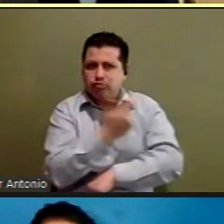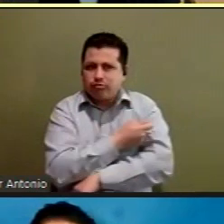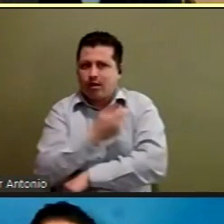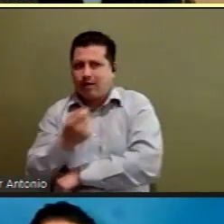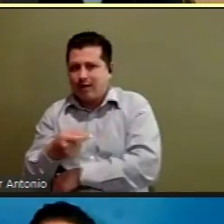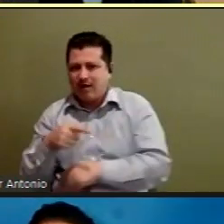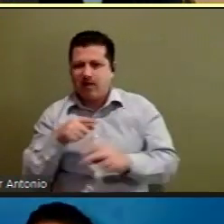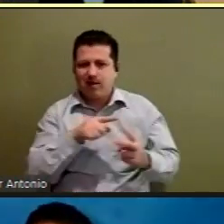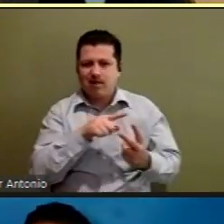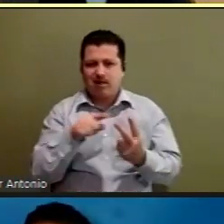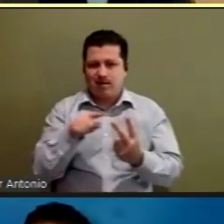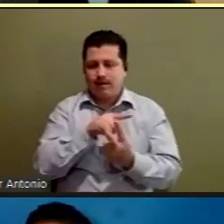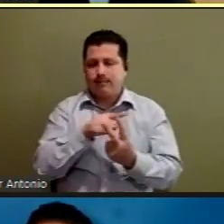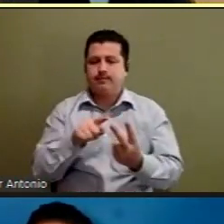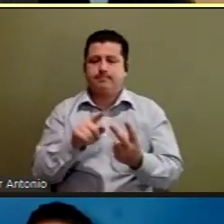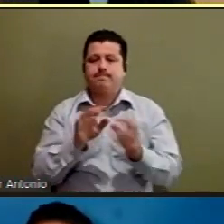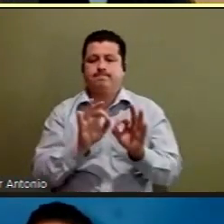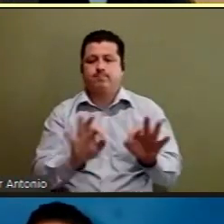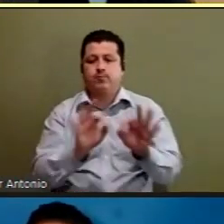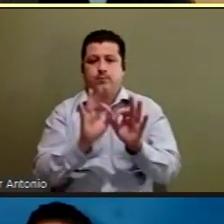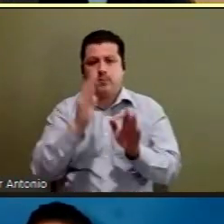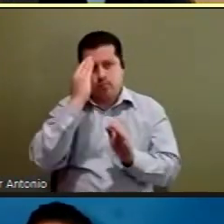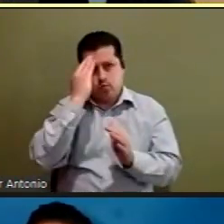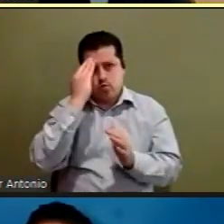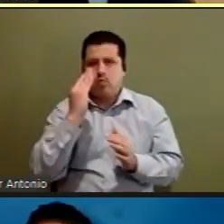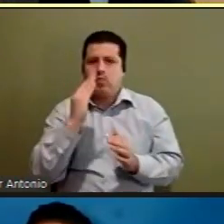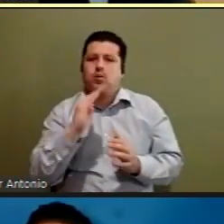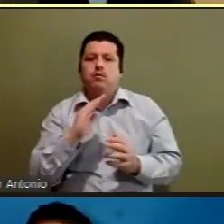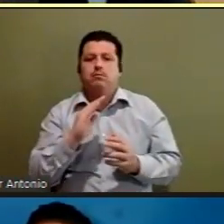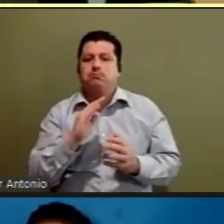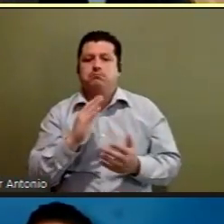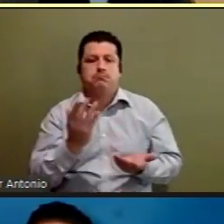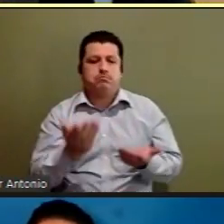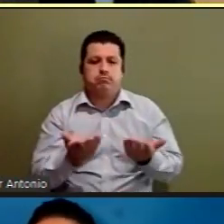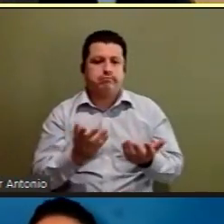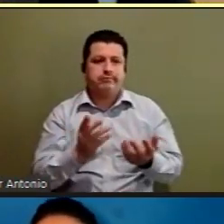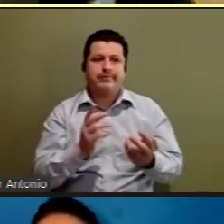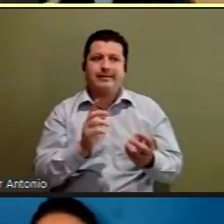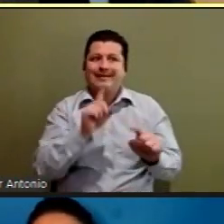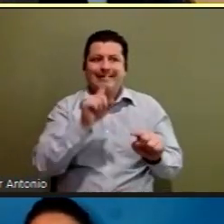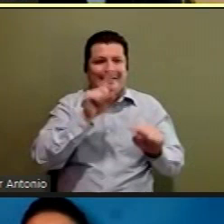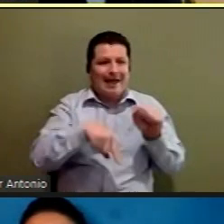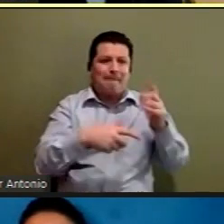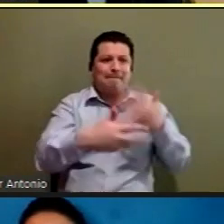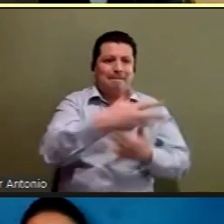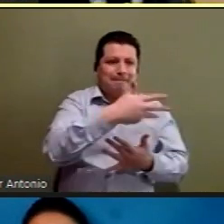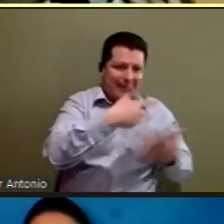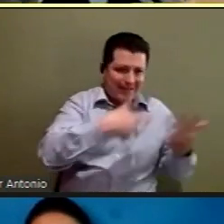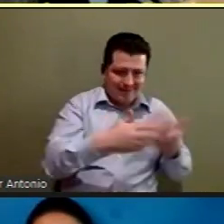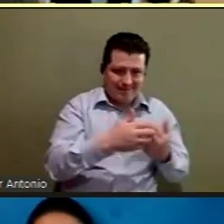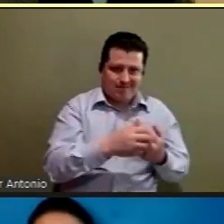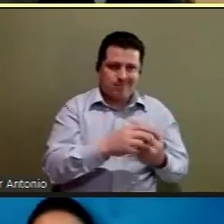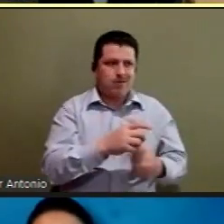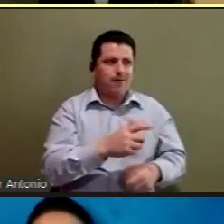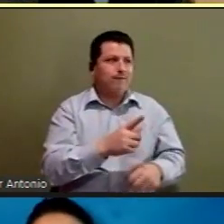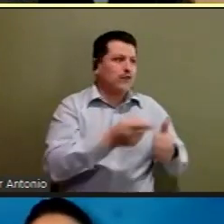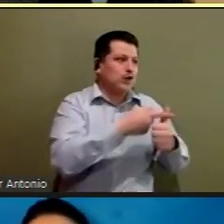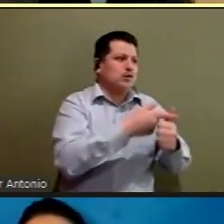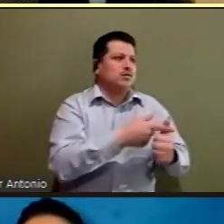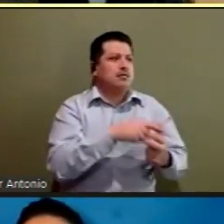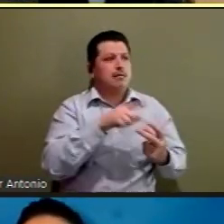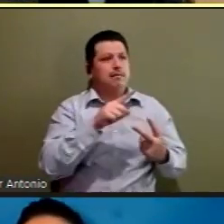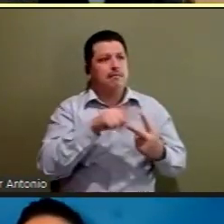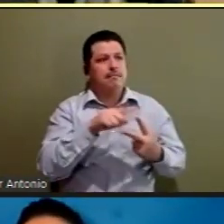right second dose. So like I said, you can't mix doses. You can't have a Pfizer, you can't have a Moderna. So when we allocate